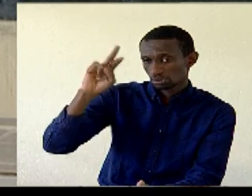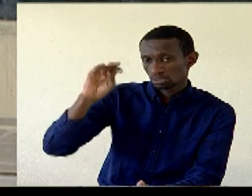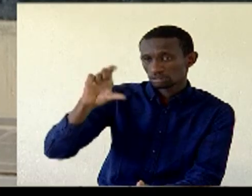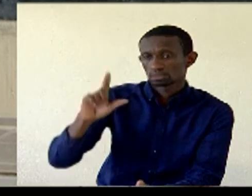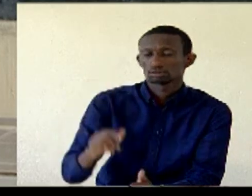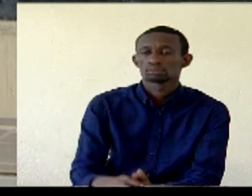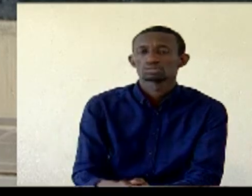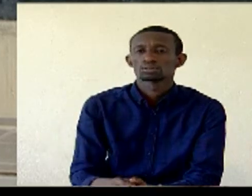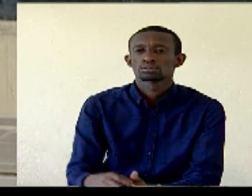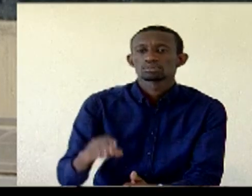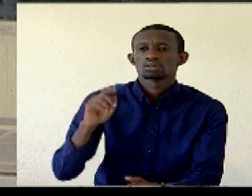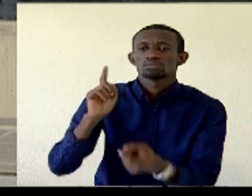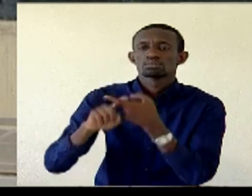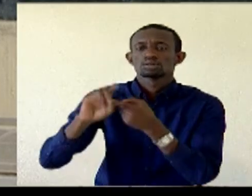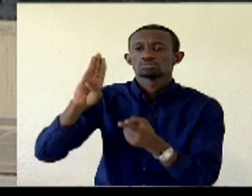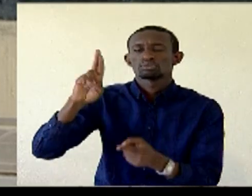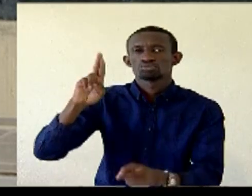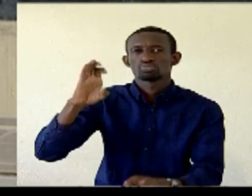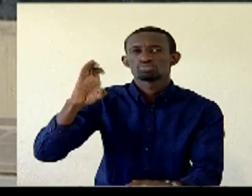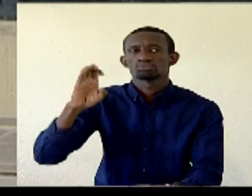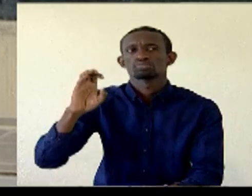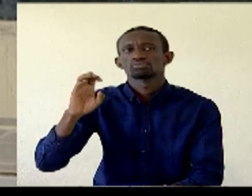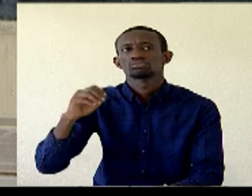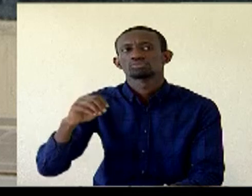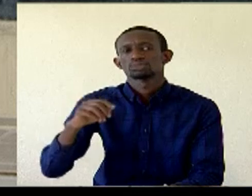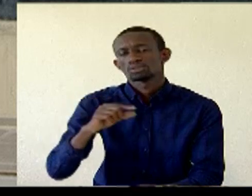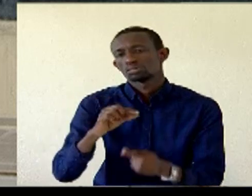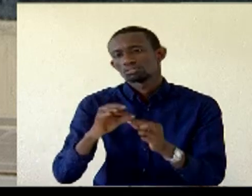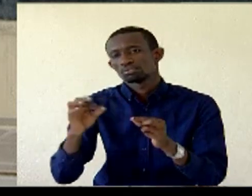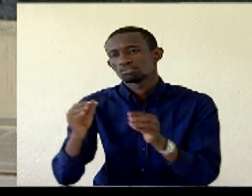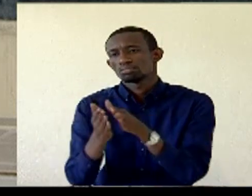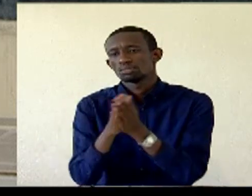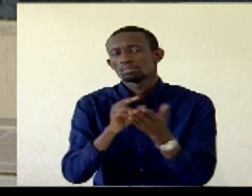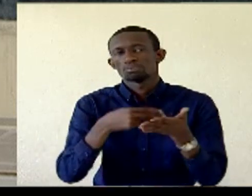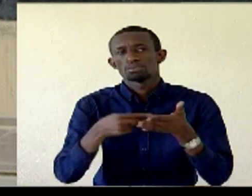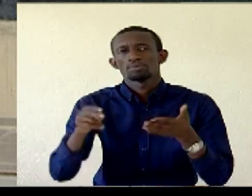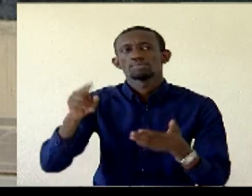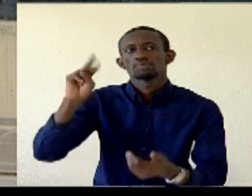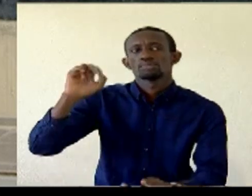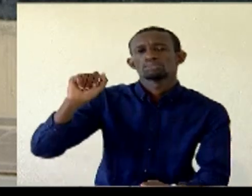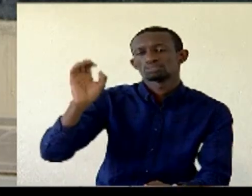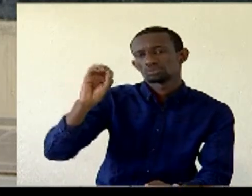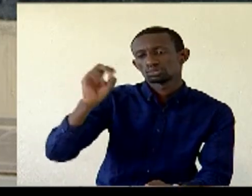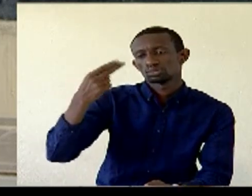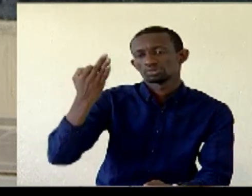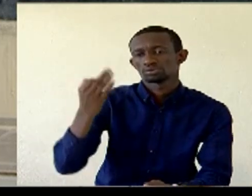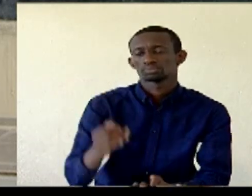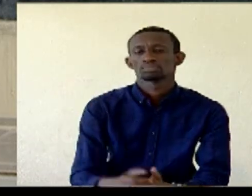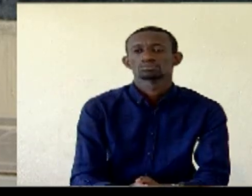reacting with bromine in presence of sodium hydroxide. And so this one will produce